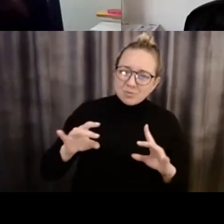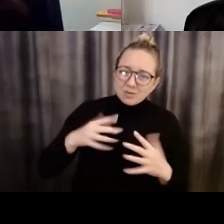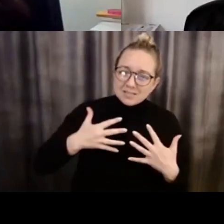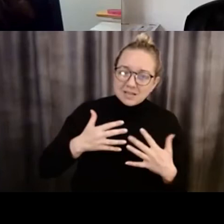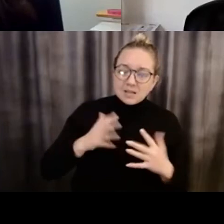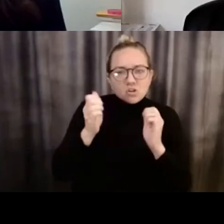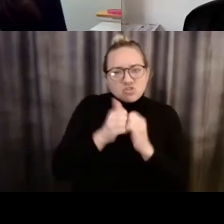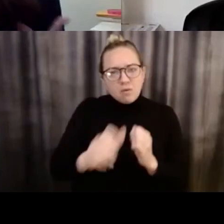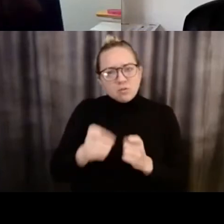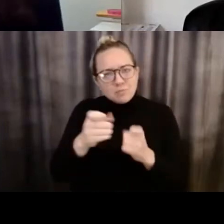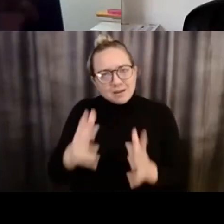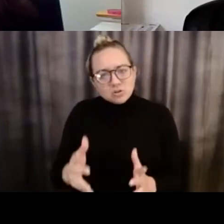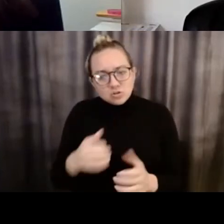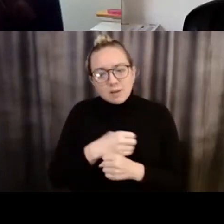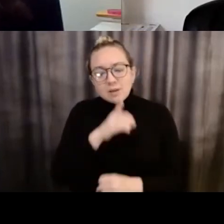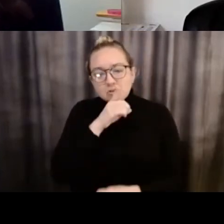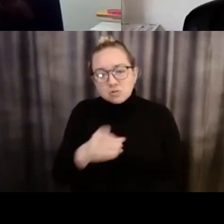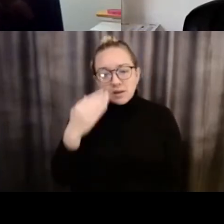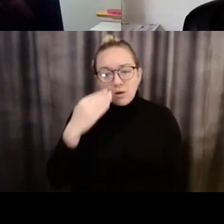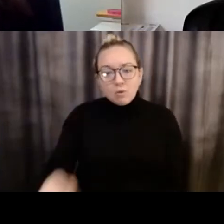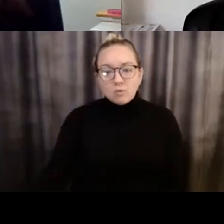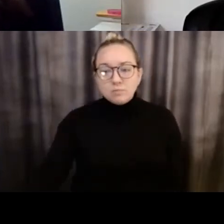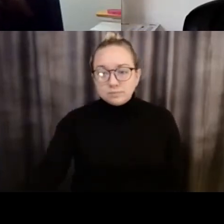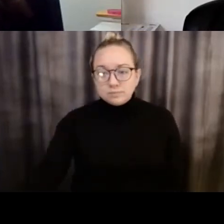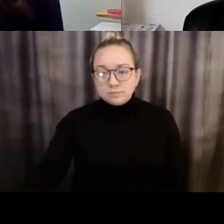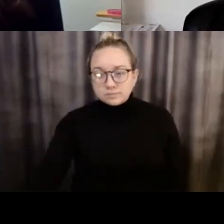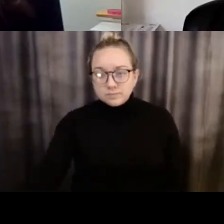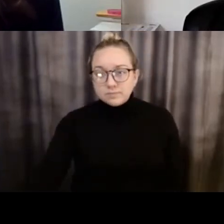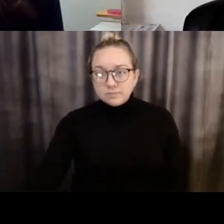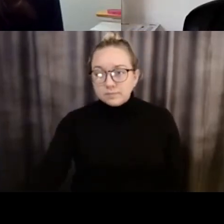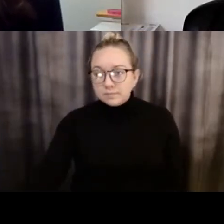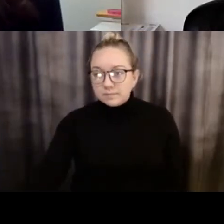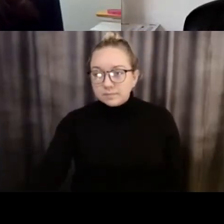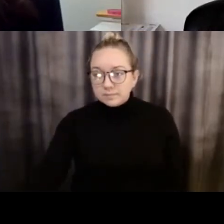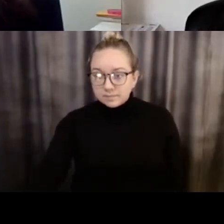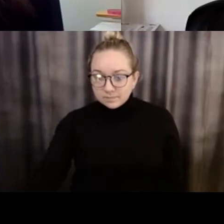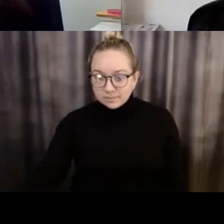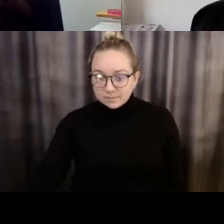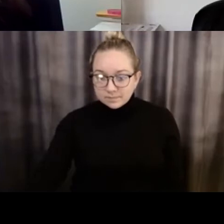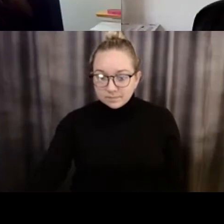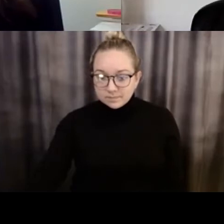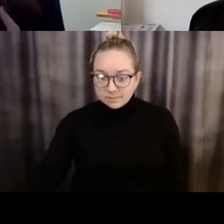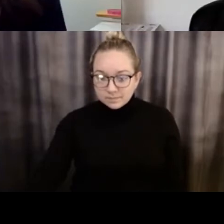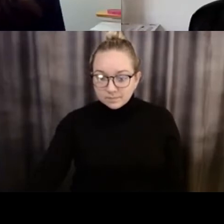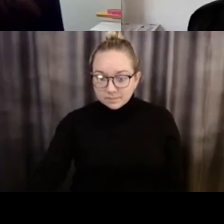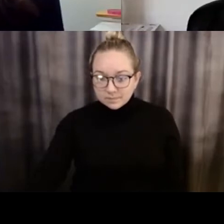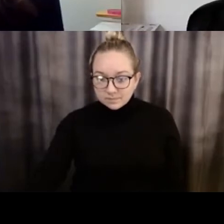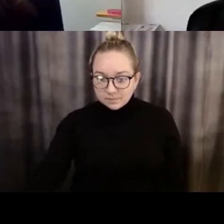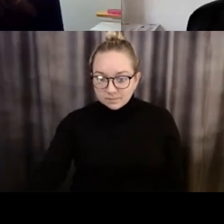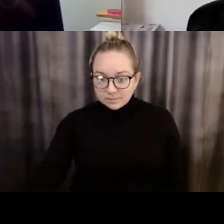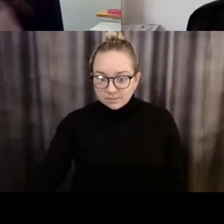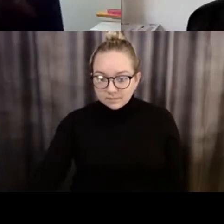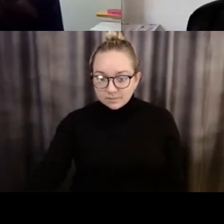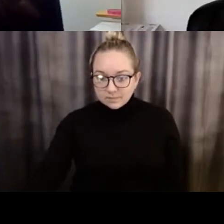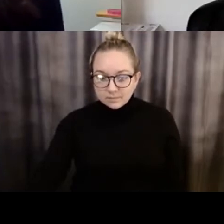manager, make sure that they know, right, what your circumstances are, and hopefully they can be flexible. And a lot of